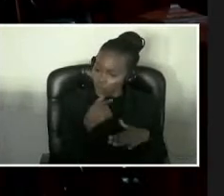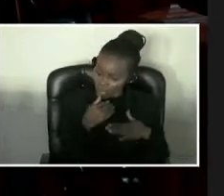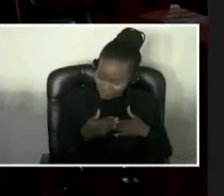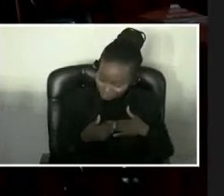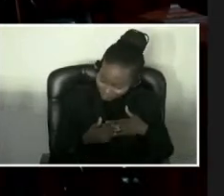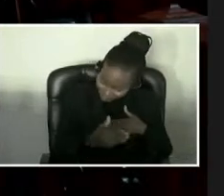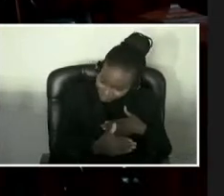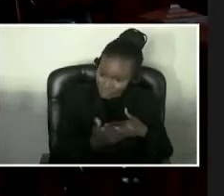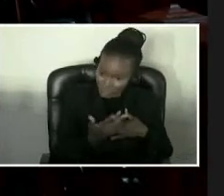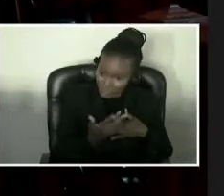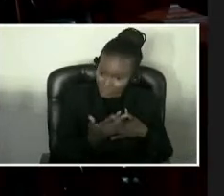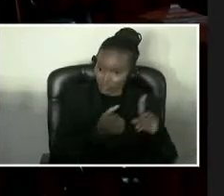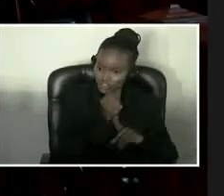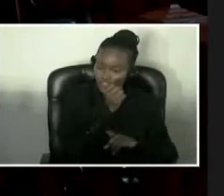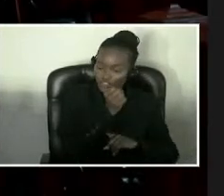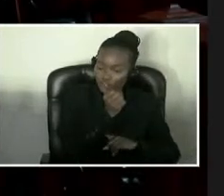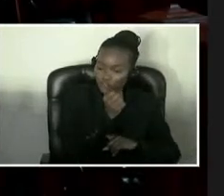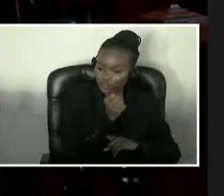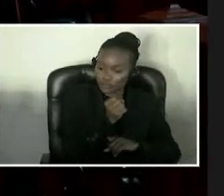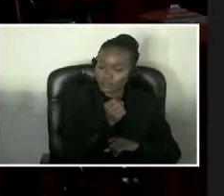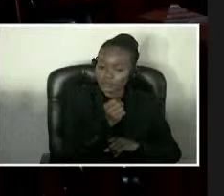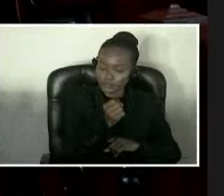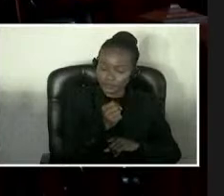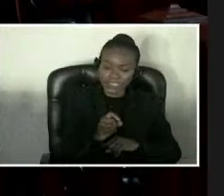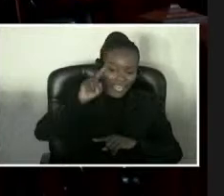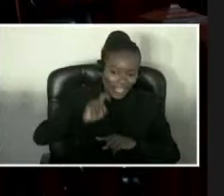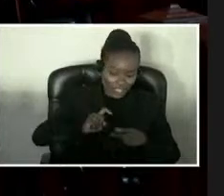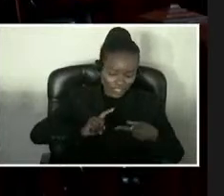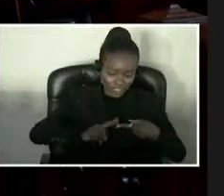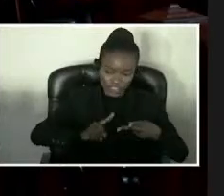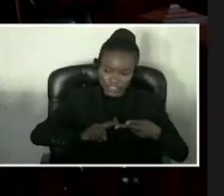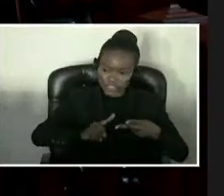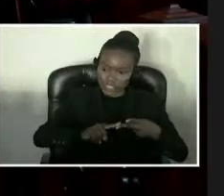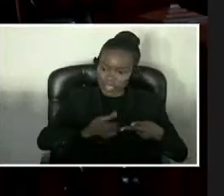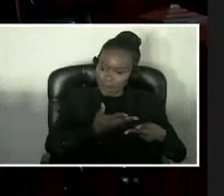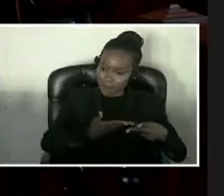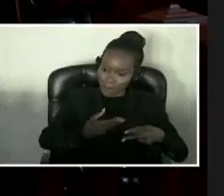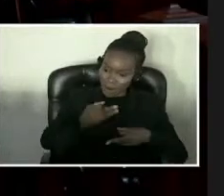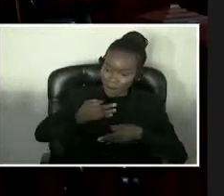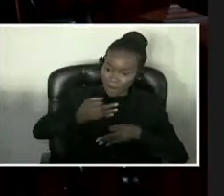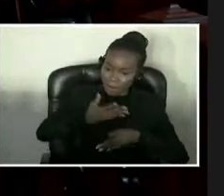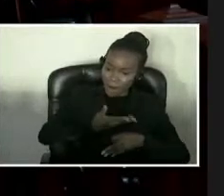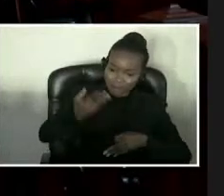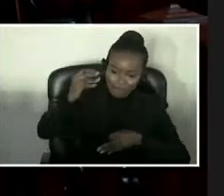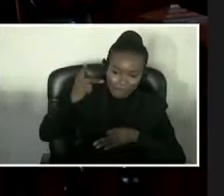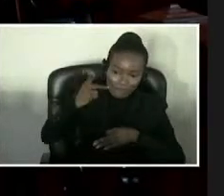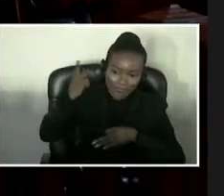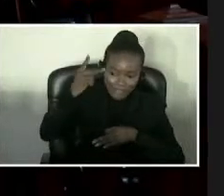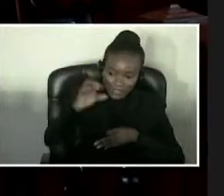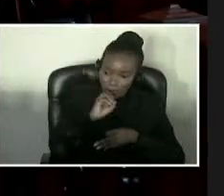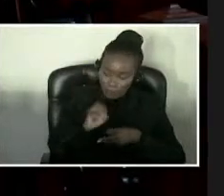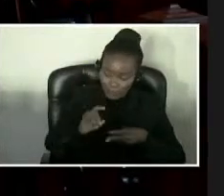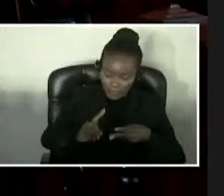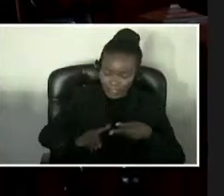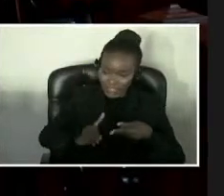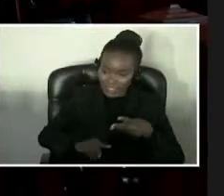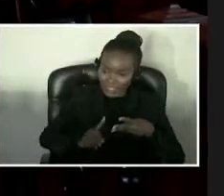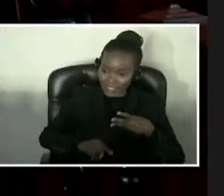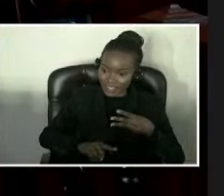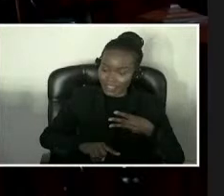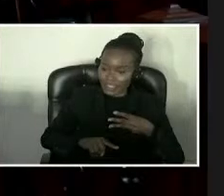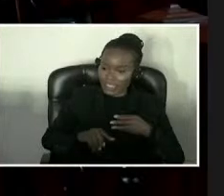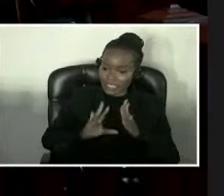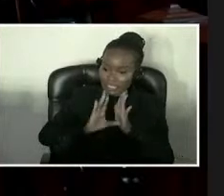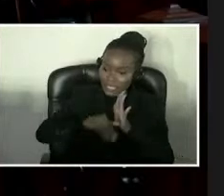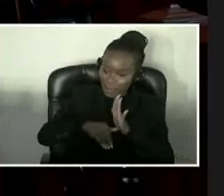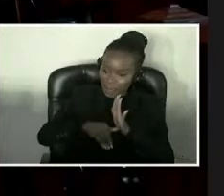happening the age the offense the disabled and the sick shall be cared for by the state just to mention a few therefore